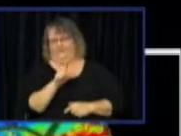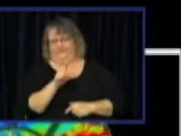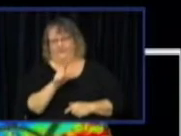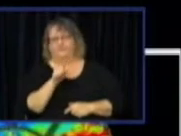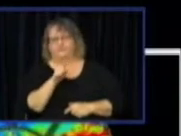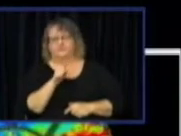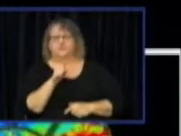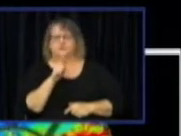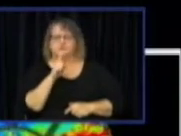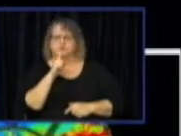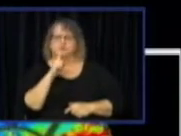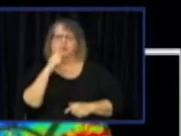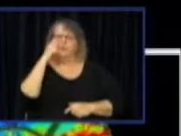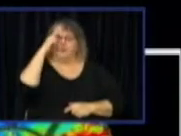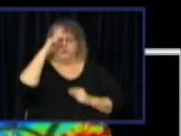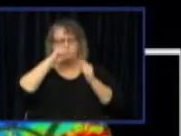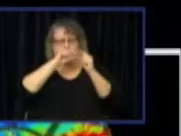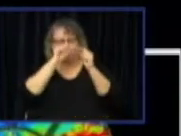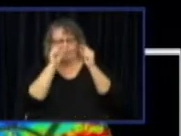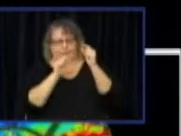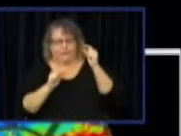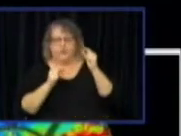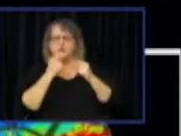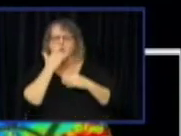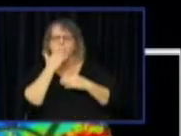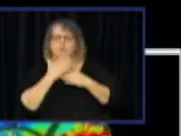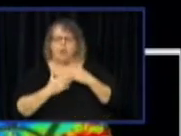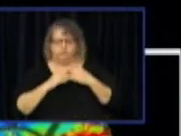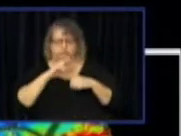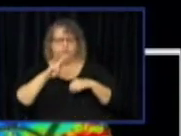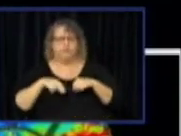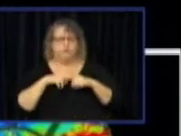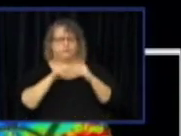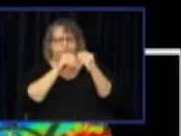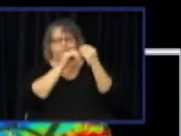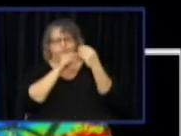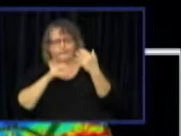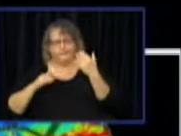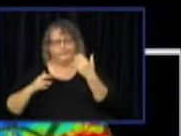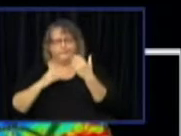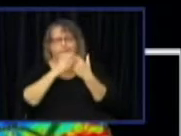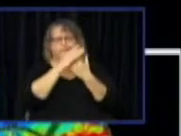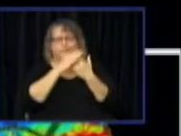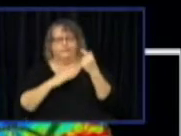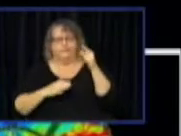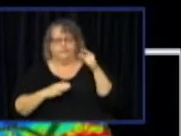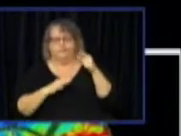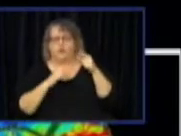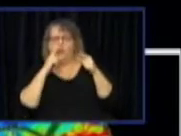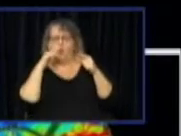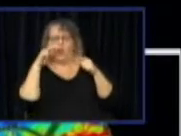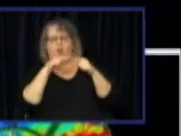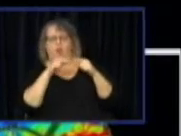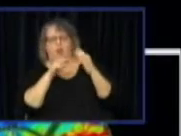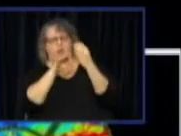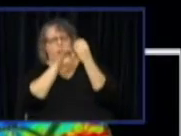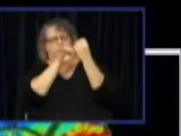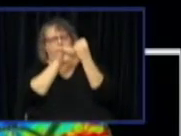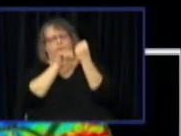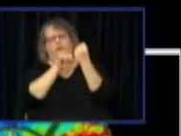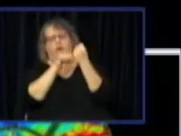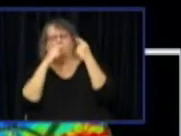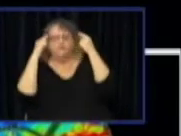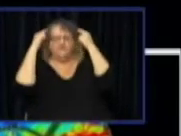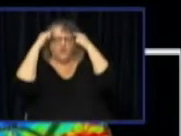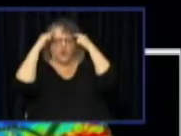a blockage in normal blood flow to the brain. And this slide is actually looking at the blood vessels at the base of the